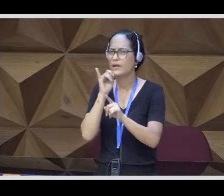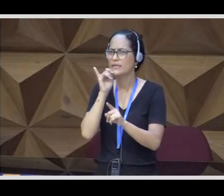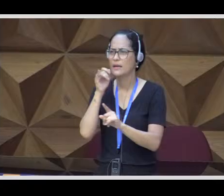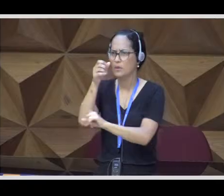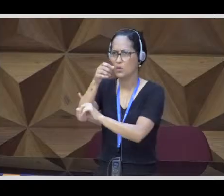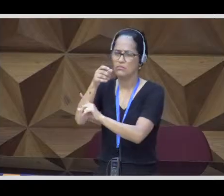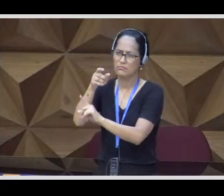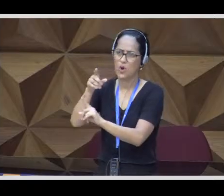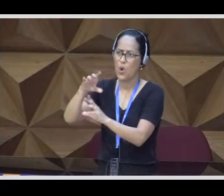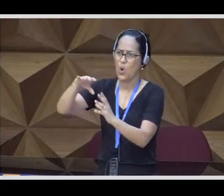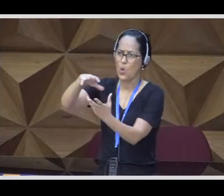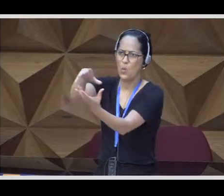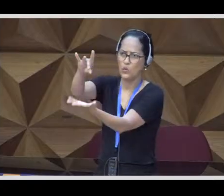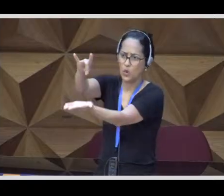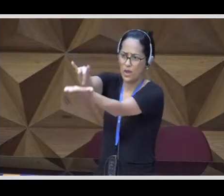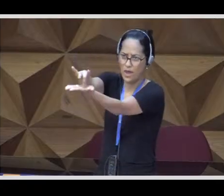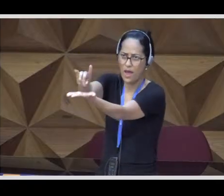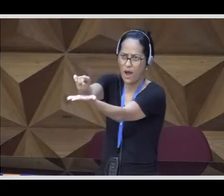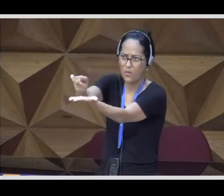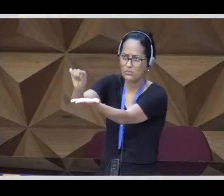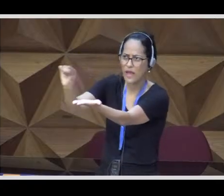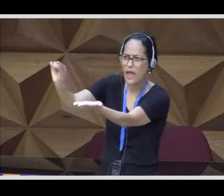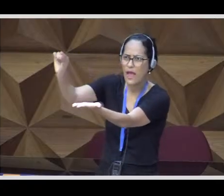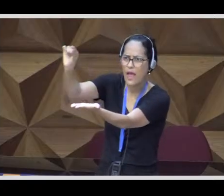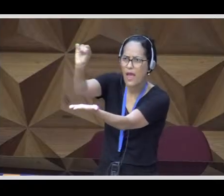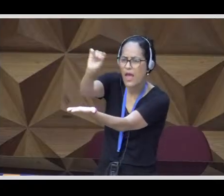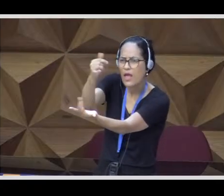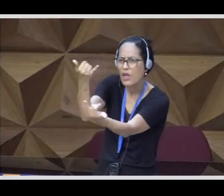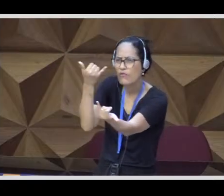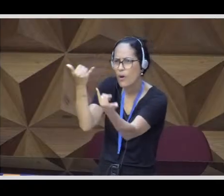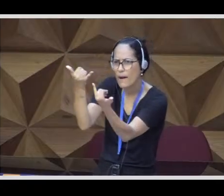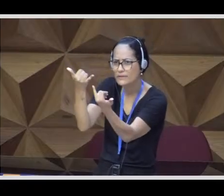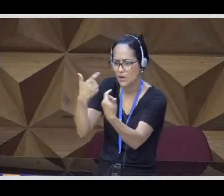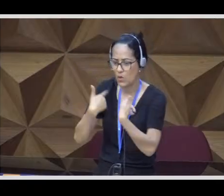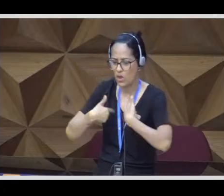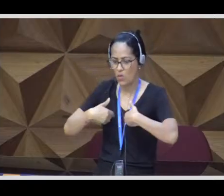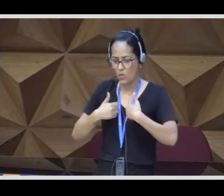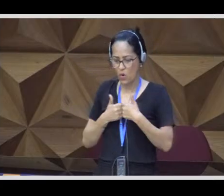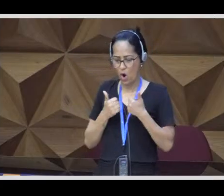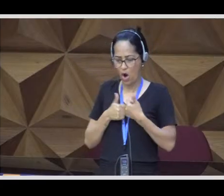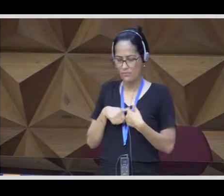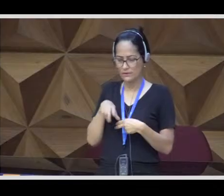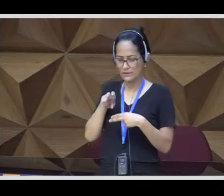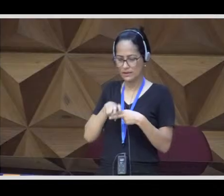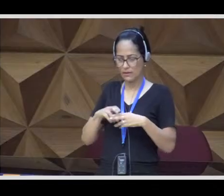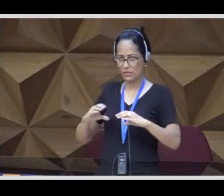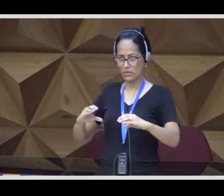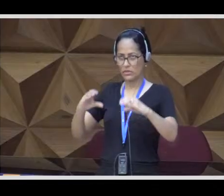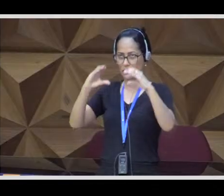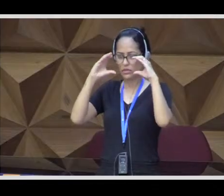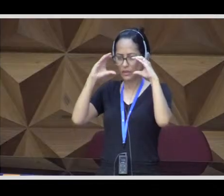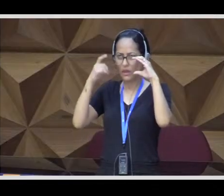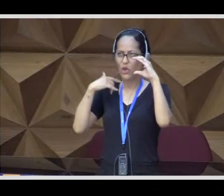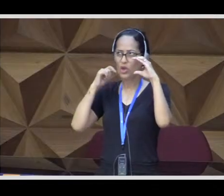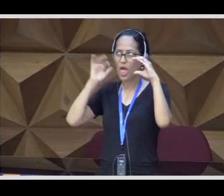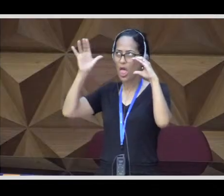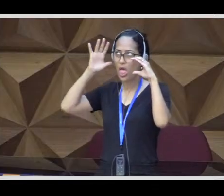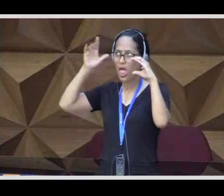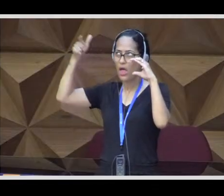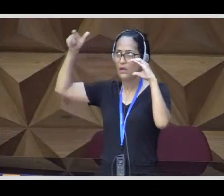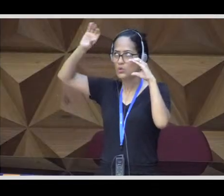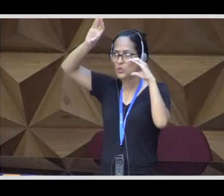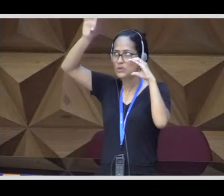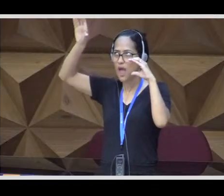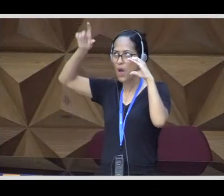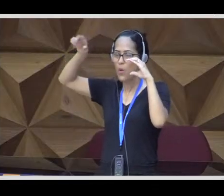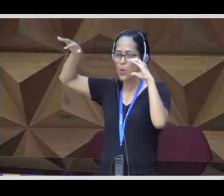headset on the bus, and you're in outer space, flying a spaceship in outer space, and somebody walks on, sees you're in the